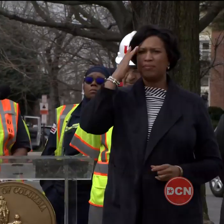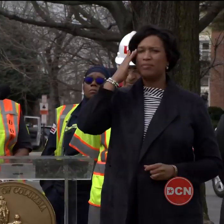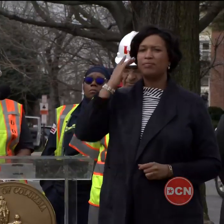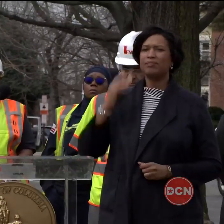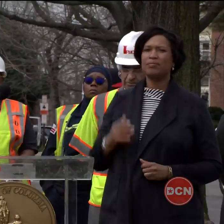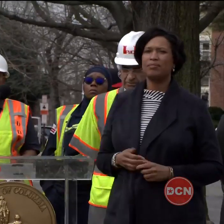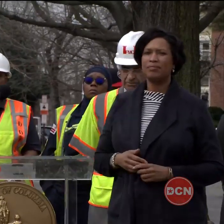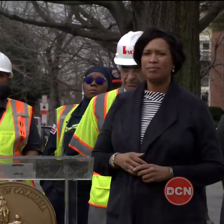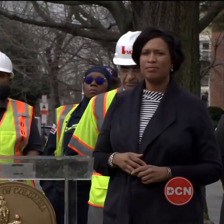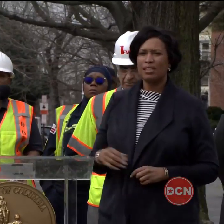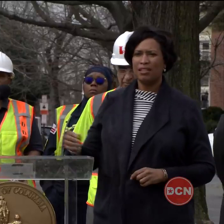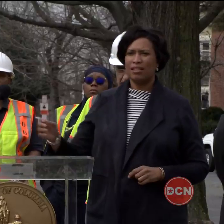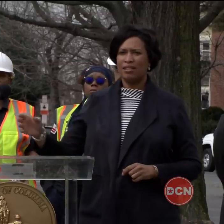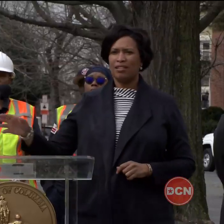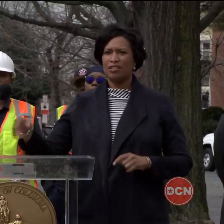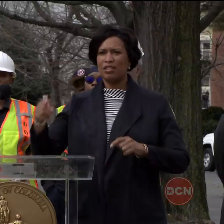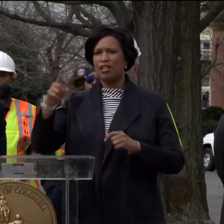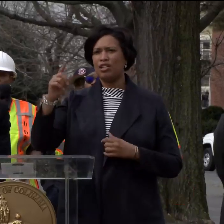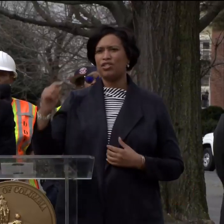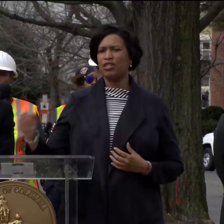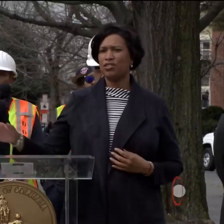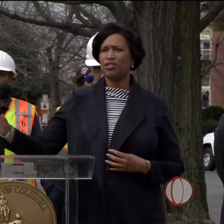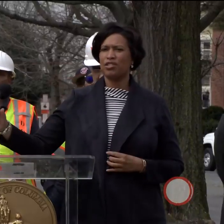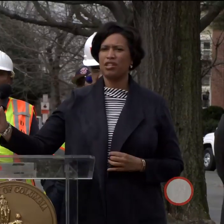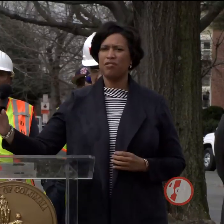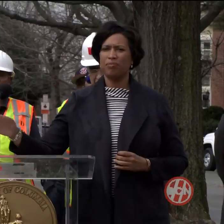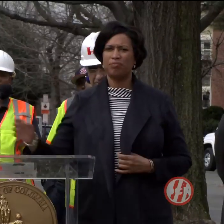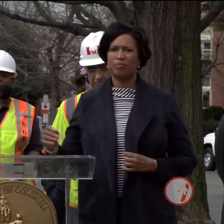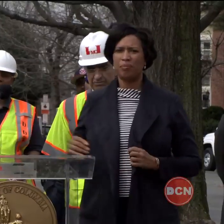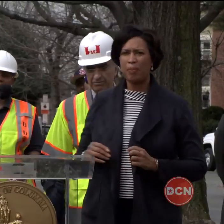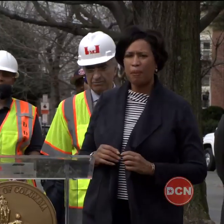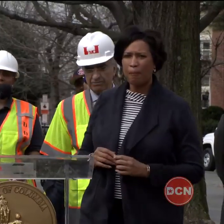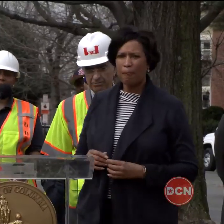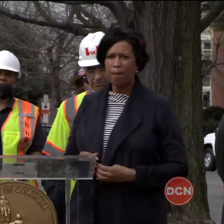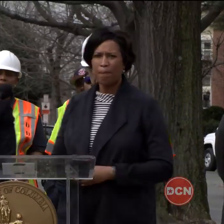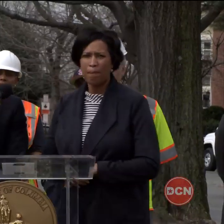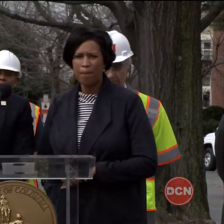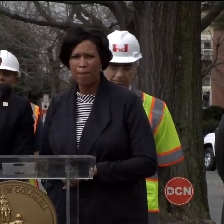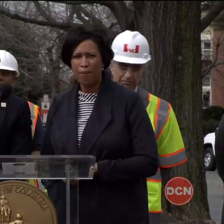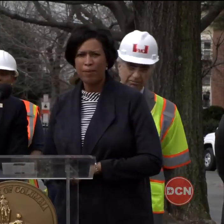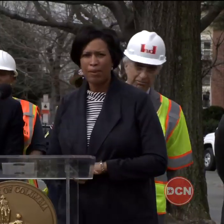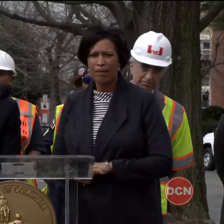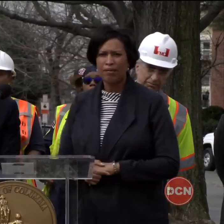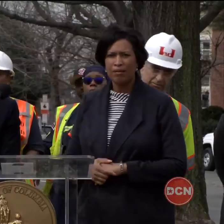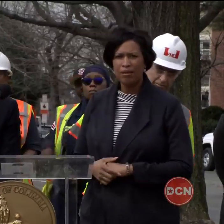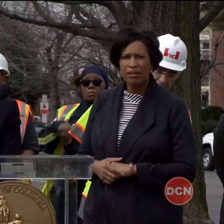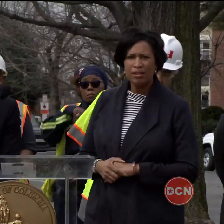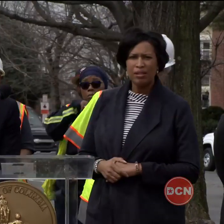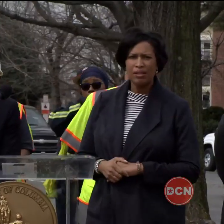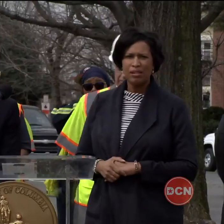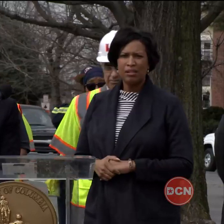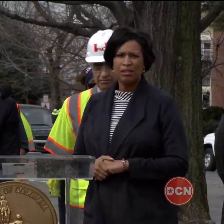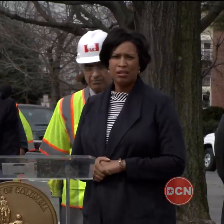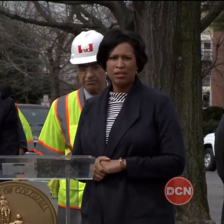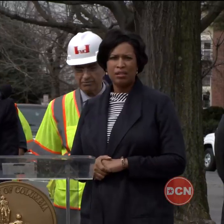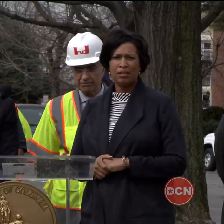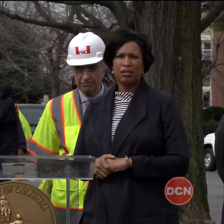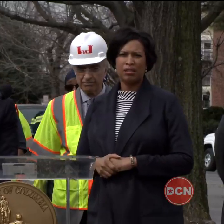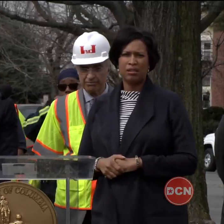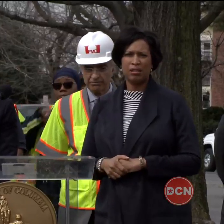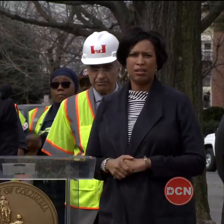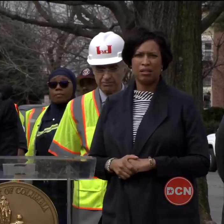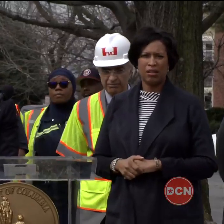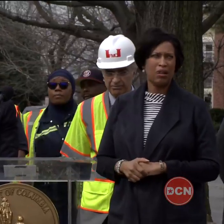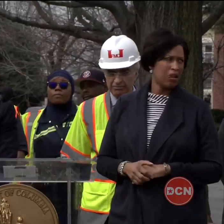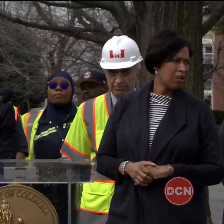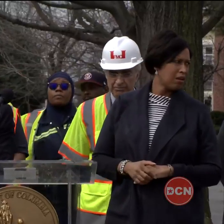Yes? How many, this might be also for Director Moodian. Could you introduce yourself? Sorry, Max Smith with WTOP. How many potholes